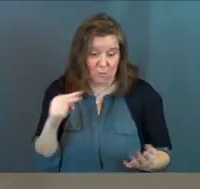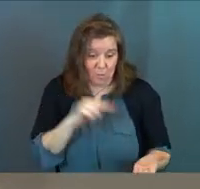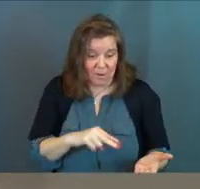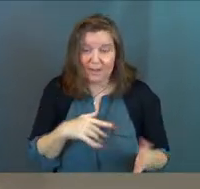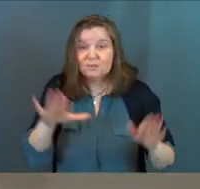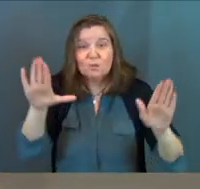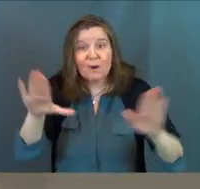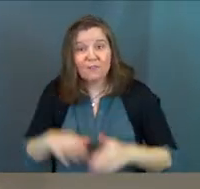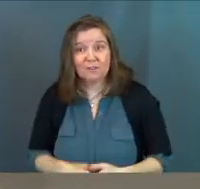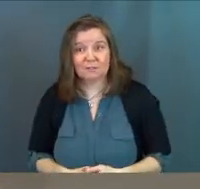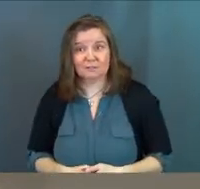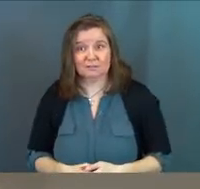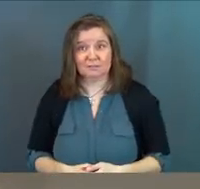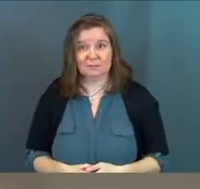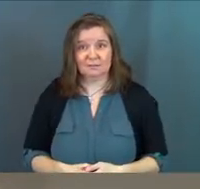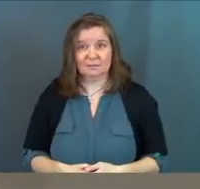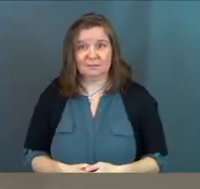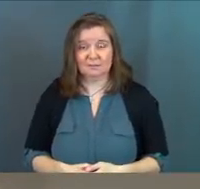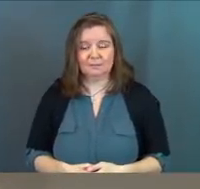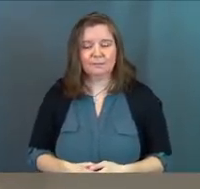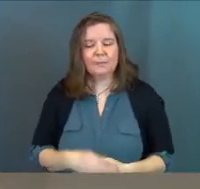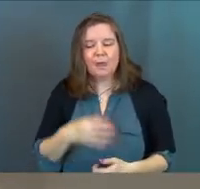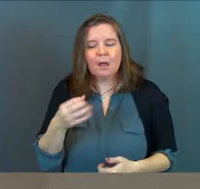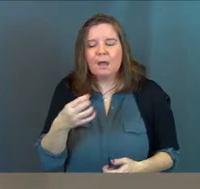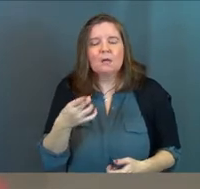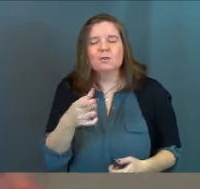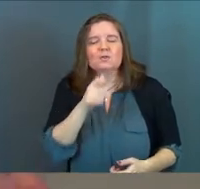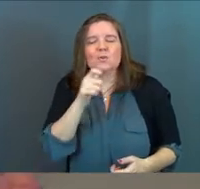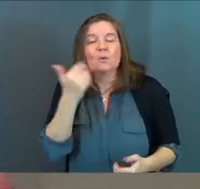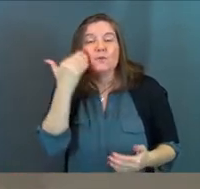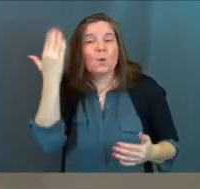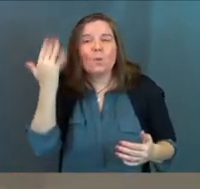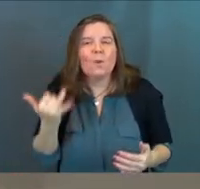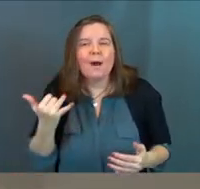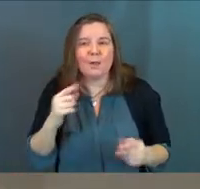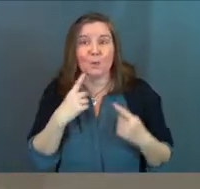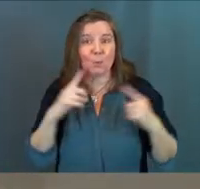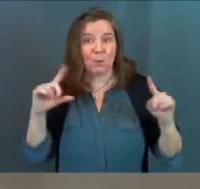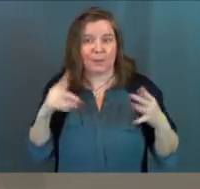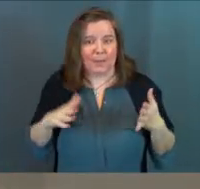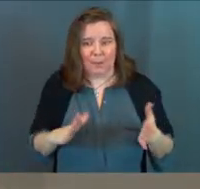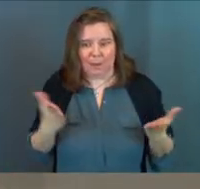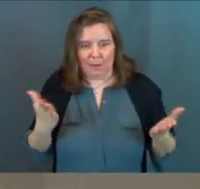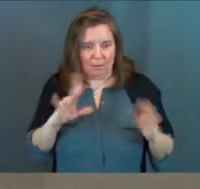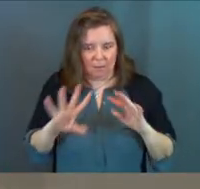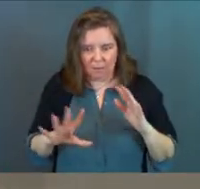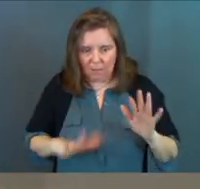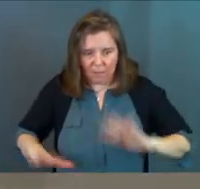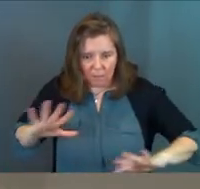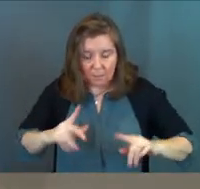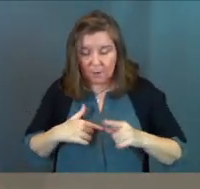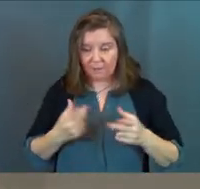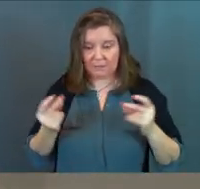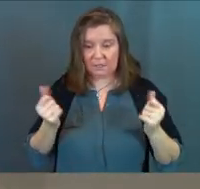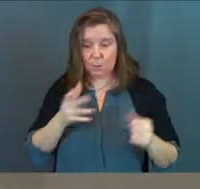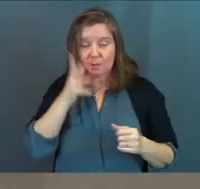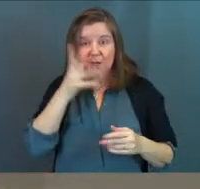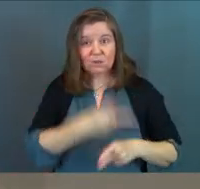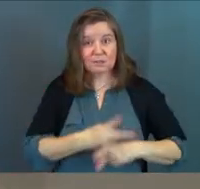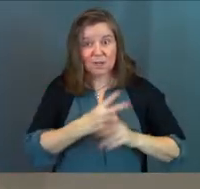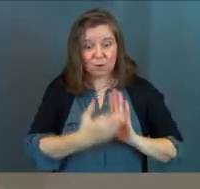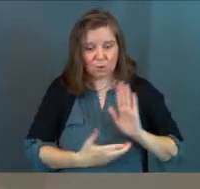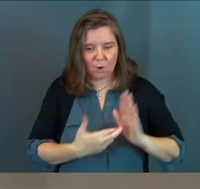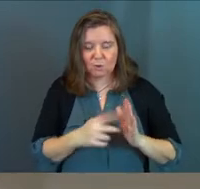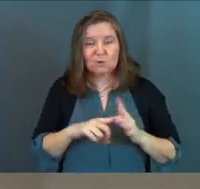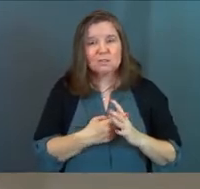And it's just wonderful. And you don't even know why it works that way. But all of a sudden, as a parent, when you're in this